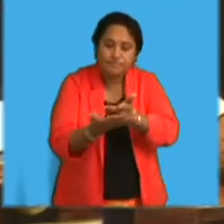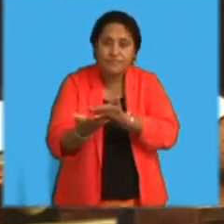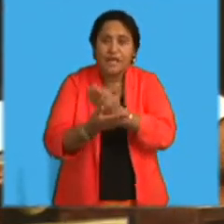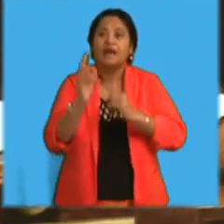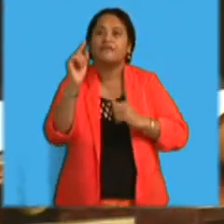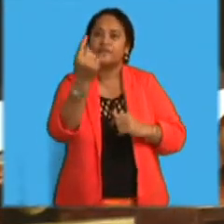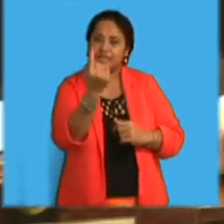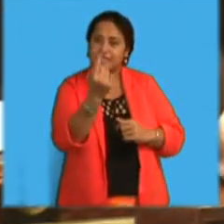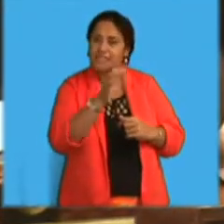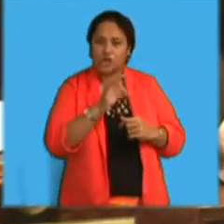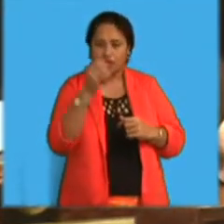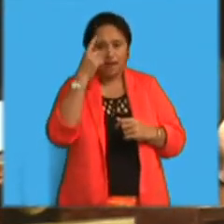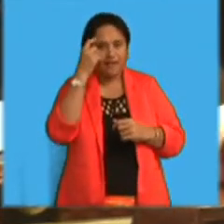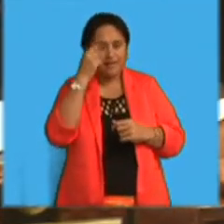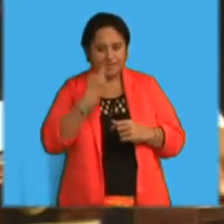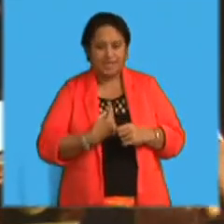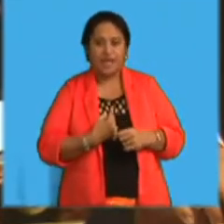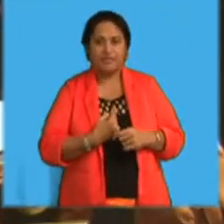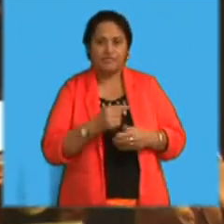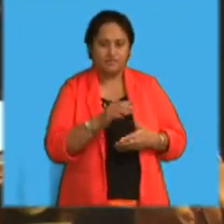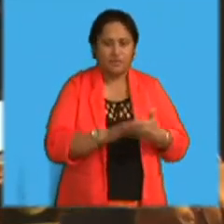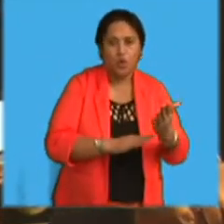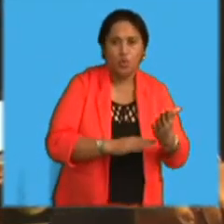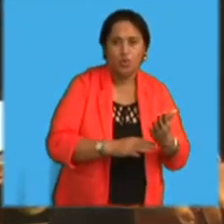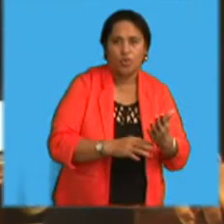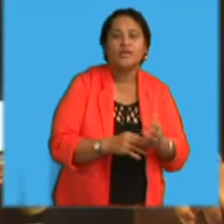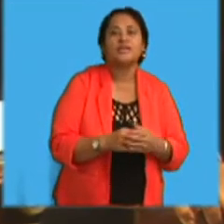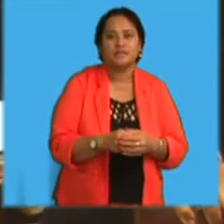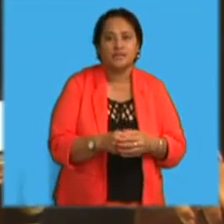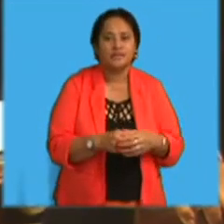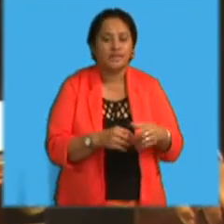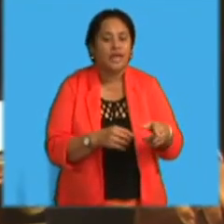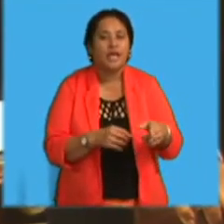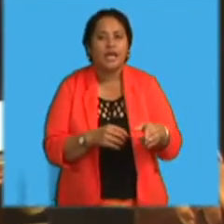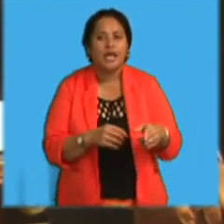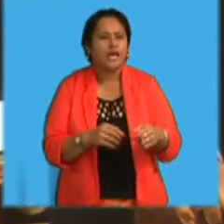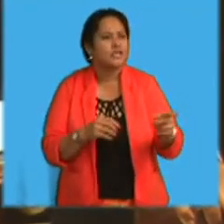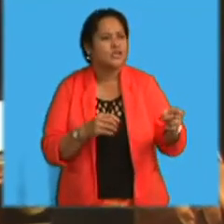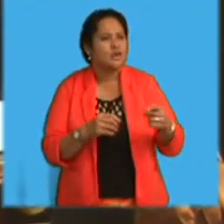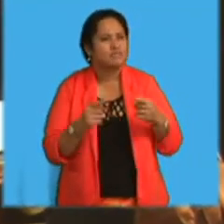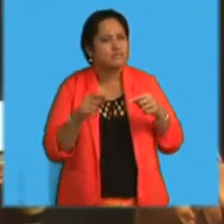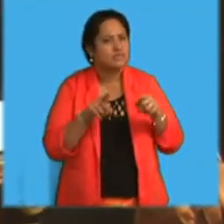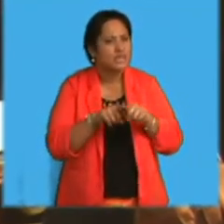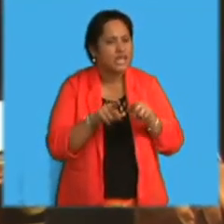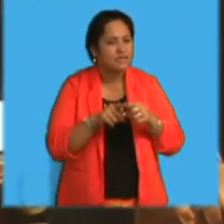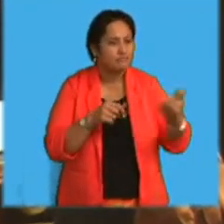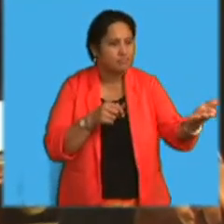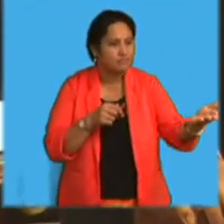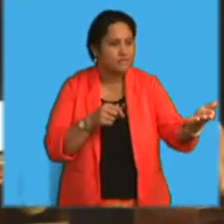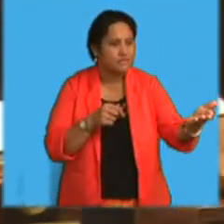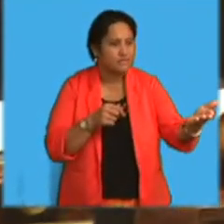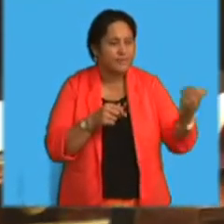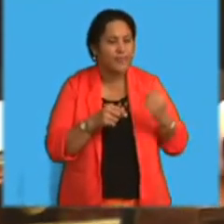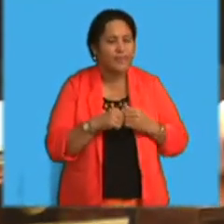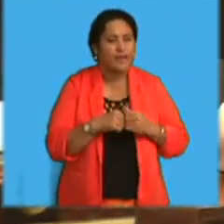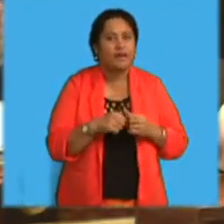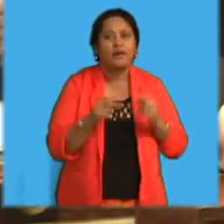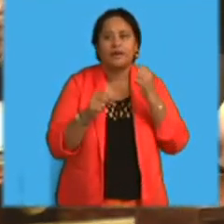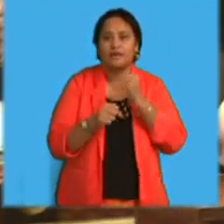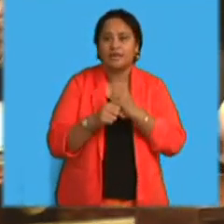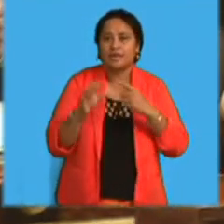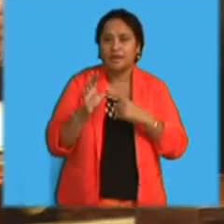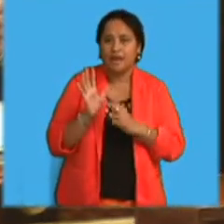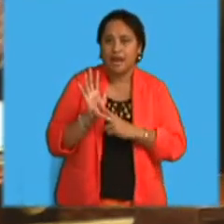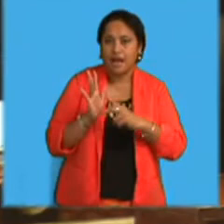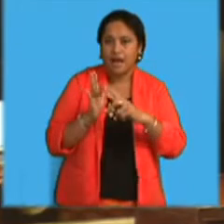issue raised by the Honourable Gavoka on the compensation for resource owners in Momi Bay, I want to highlight, Madam